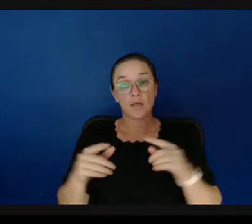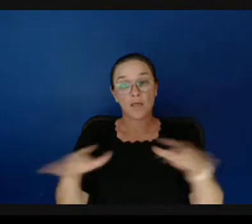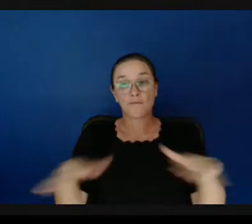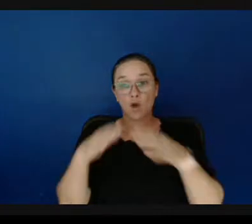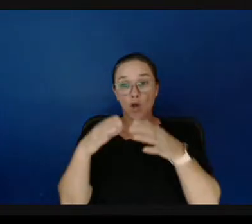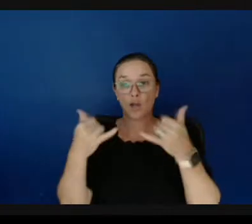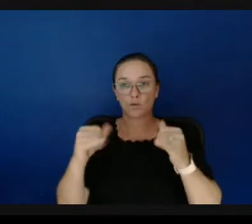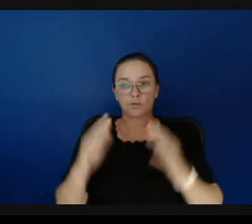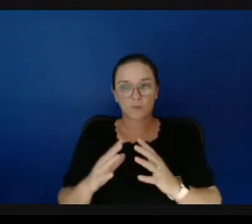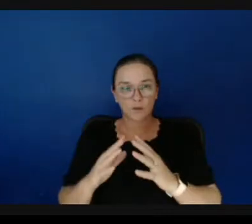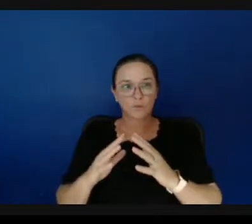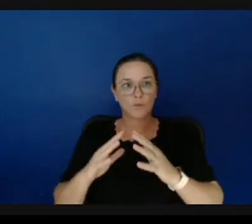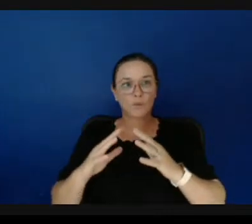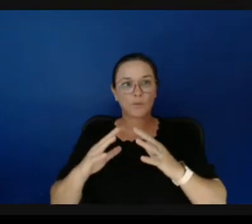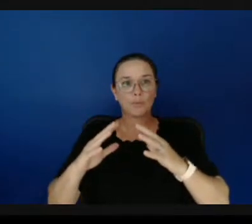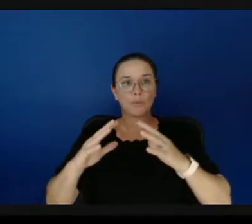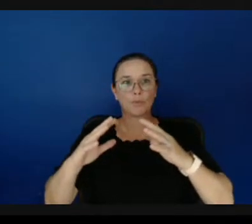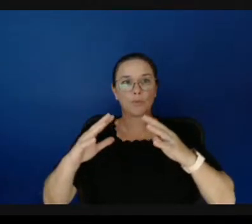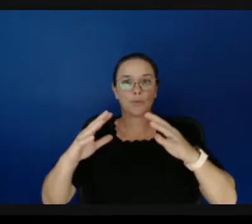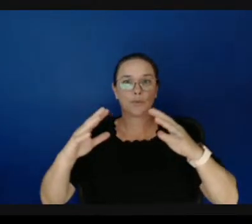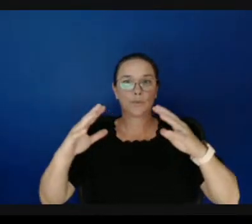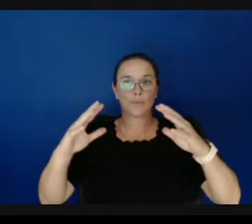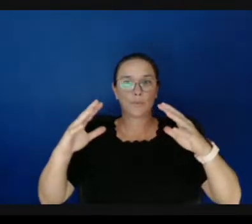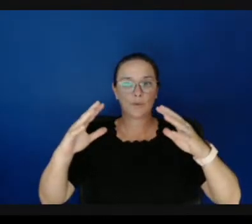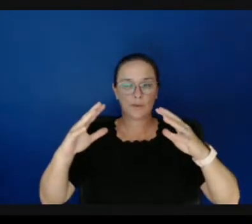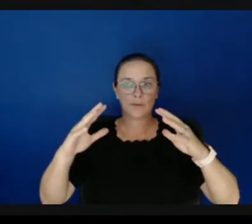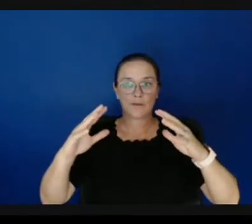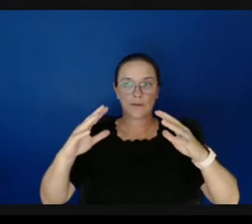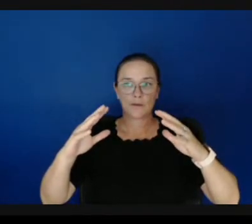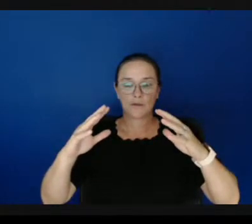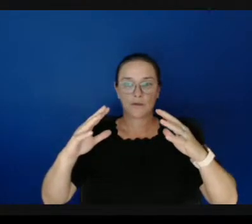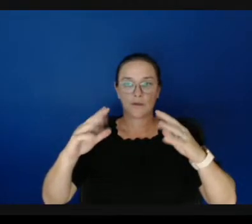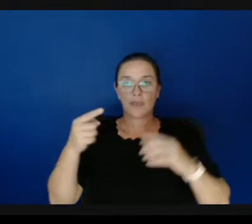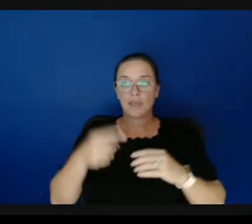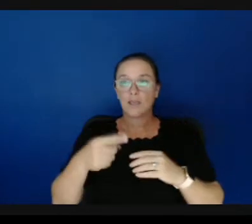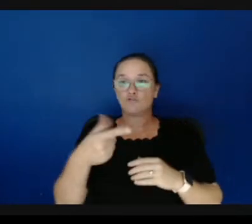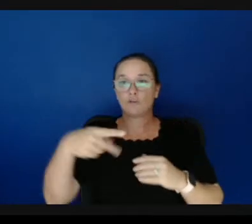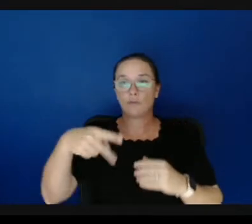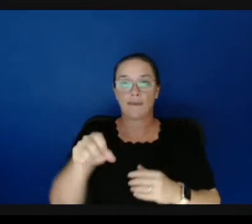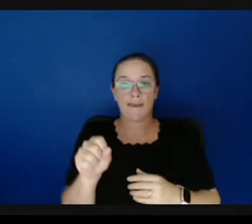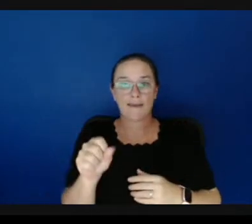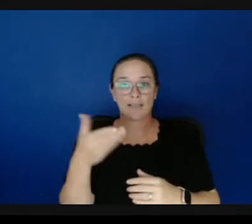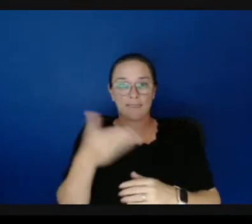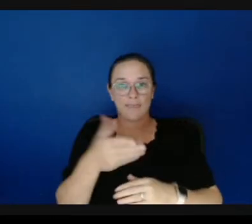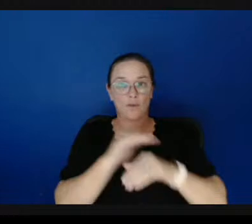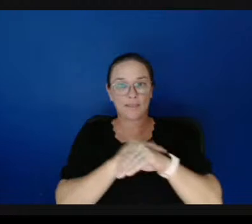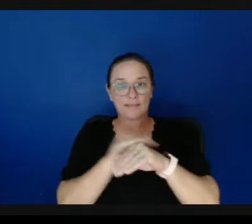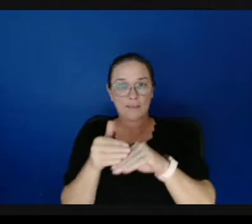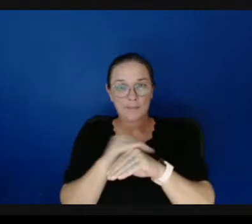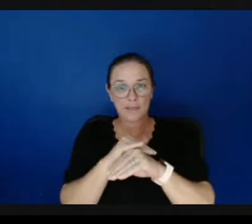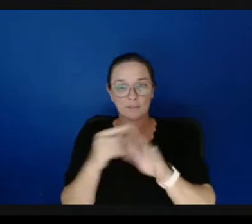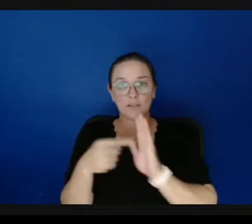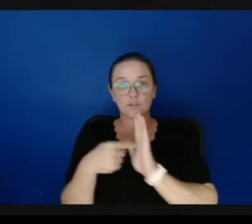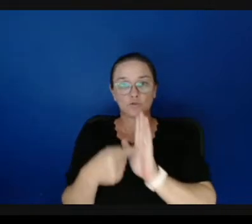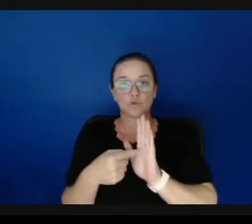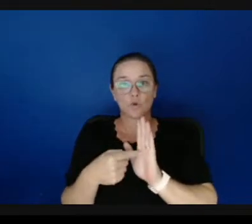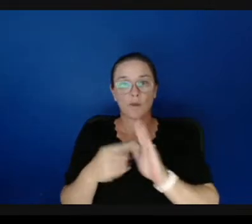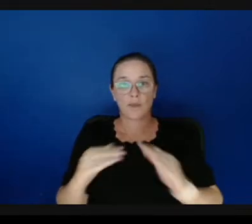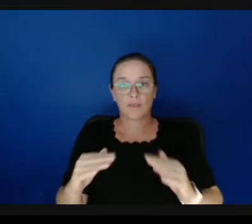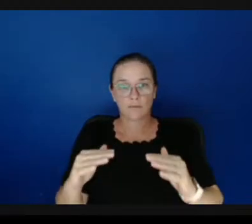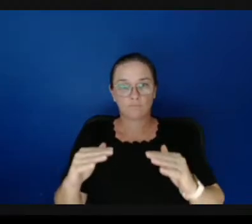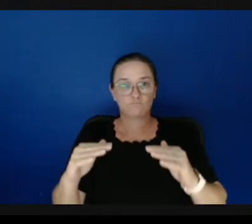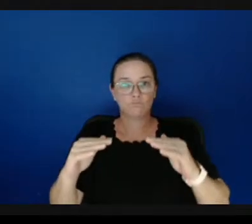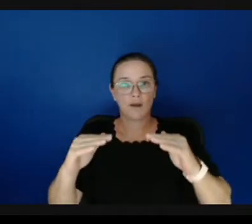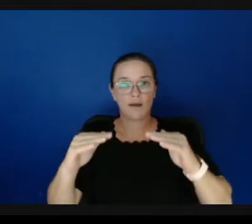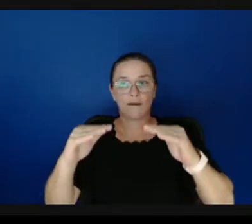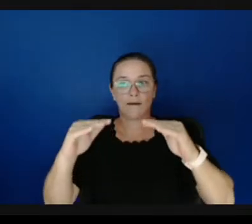rise. Here is a plot of GPS at the summit showing elevation rise.